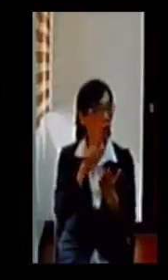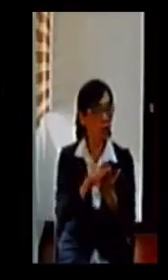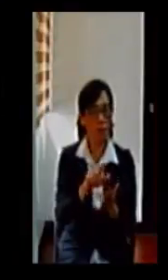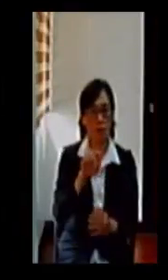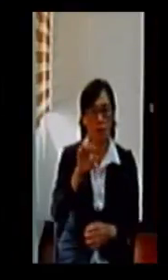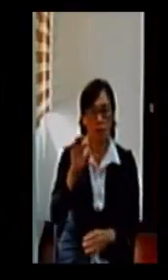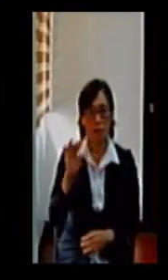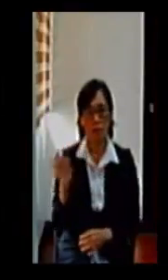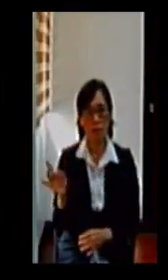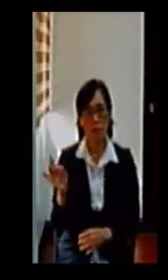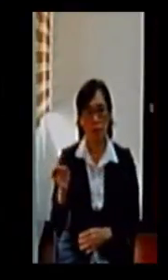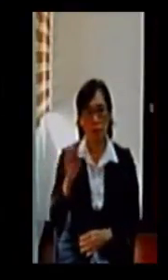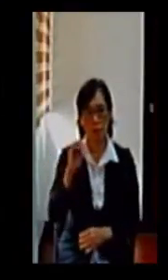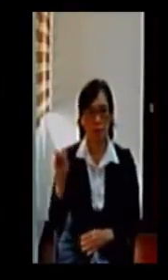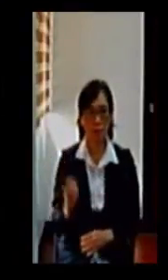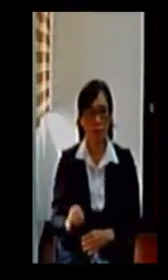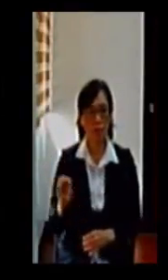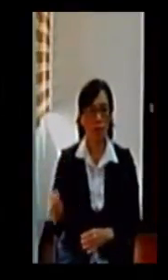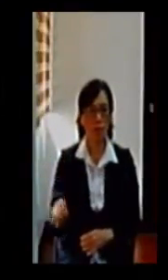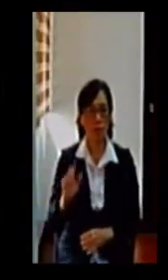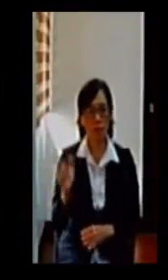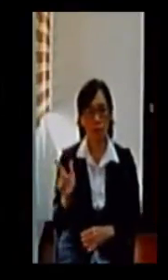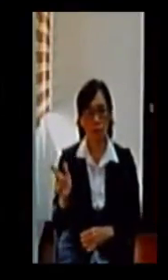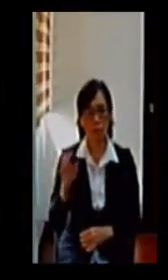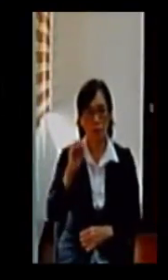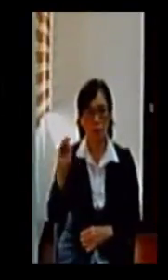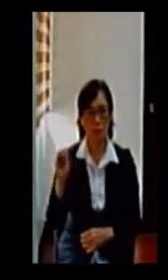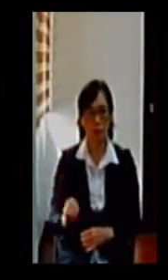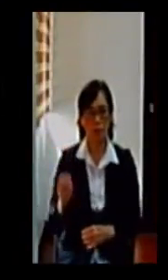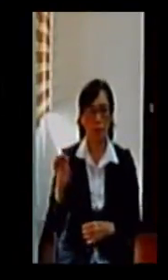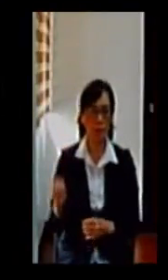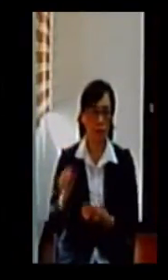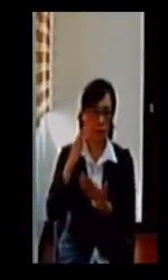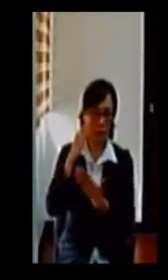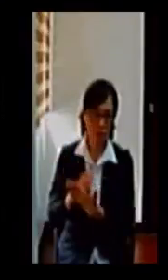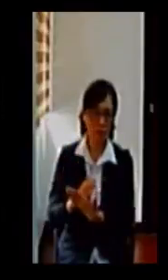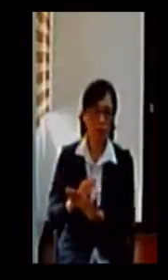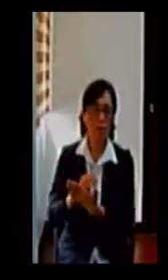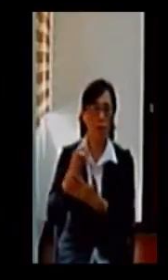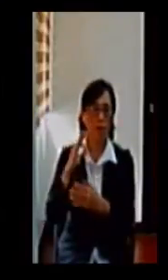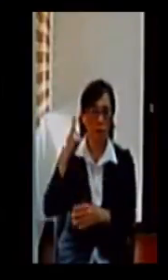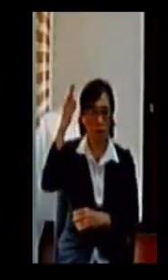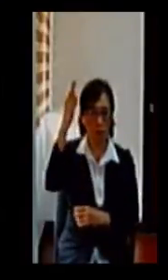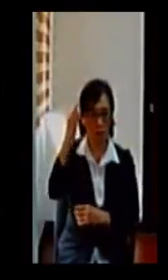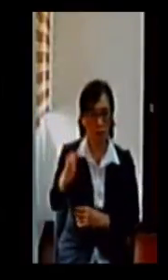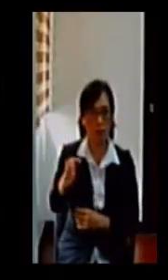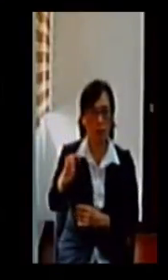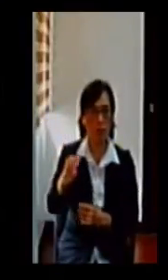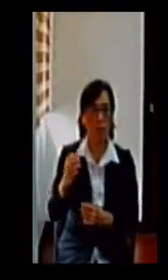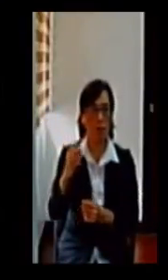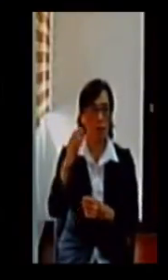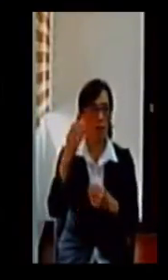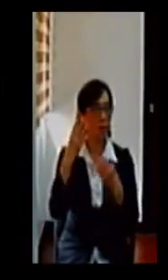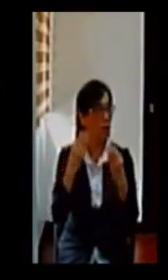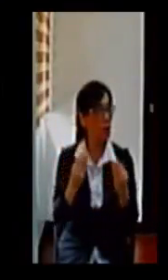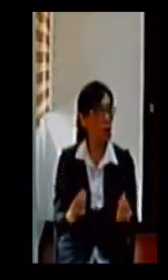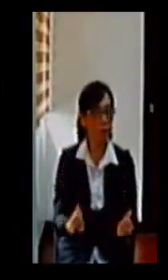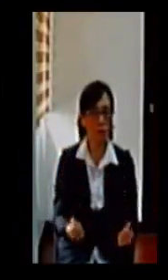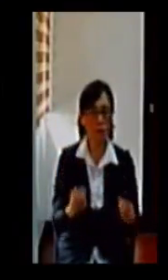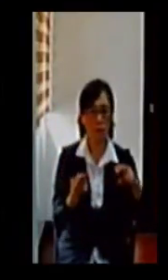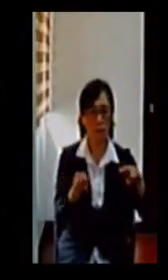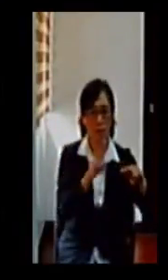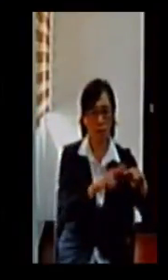forest cover, or less than 20% forest cover, let's stop further degradation. As we increase